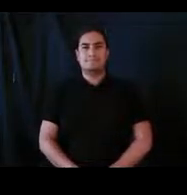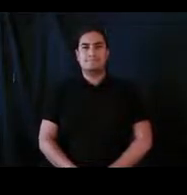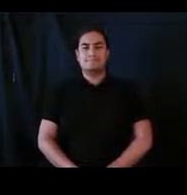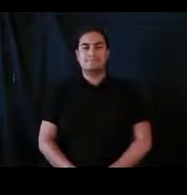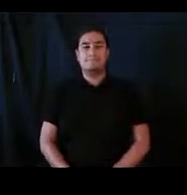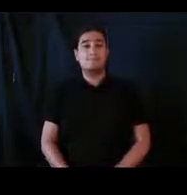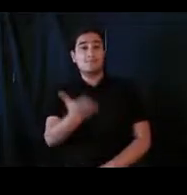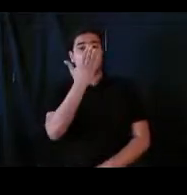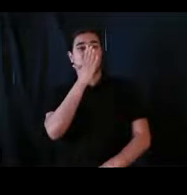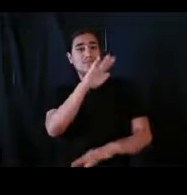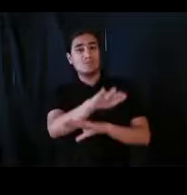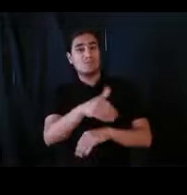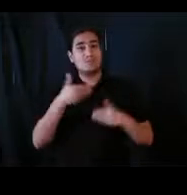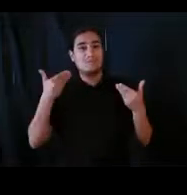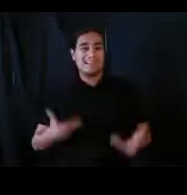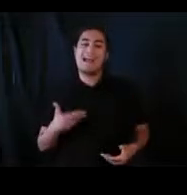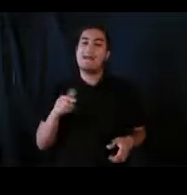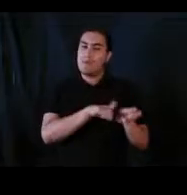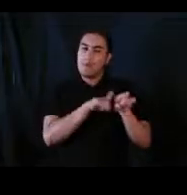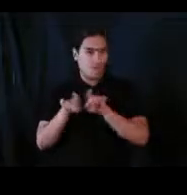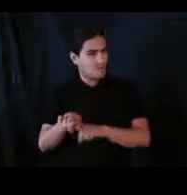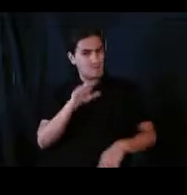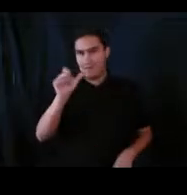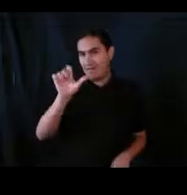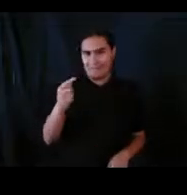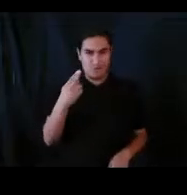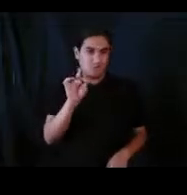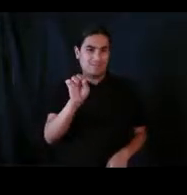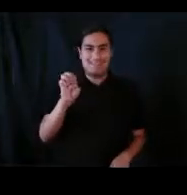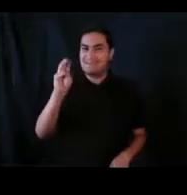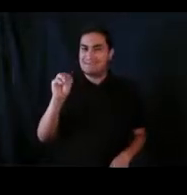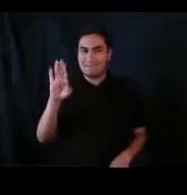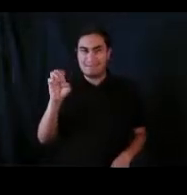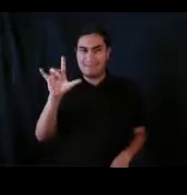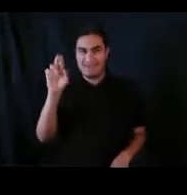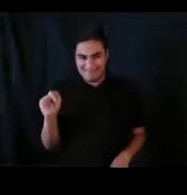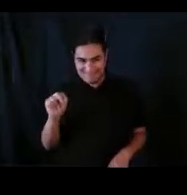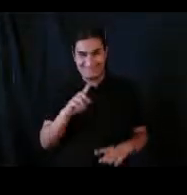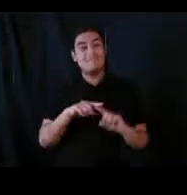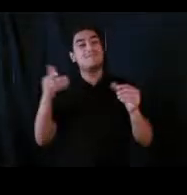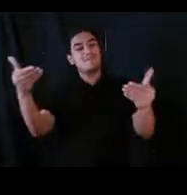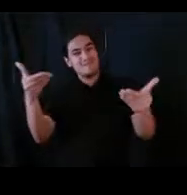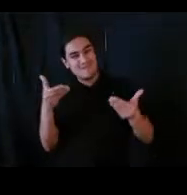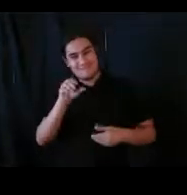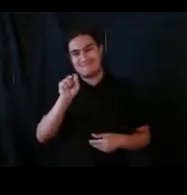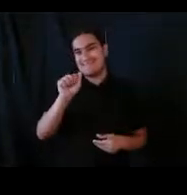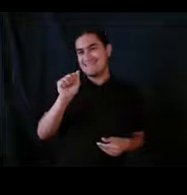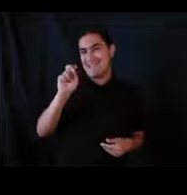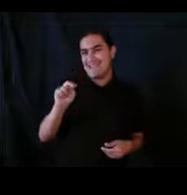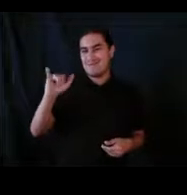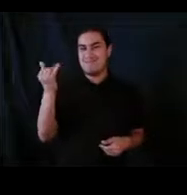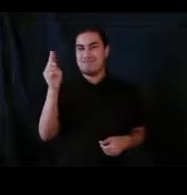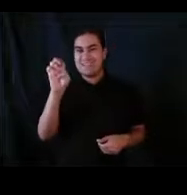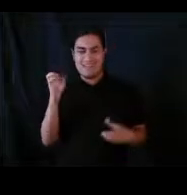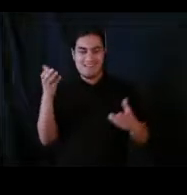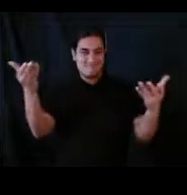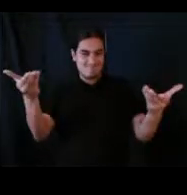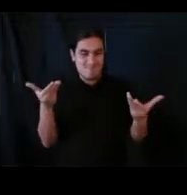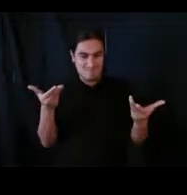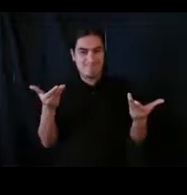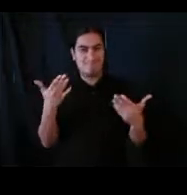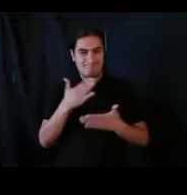good afternoon i'm not therese mcmillan either but welcome to san jose it's great to have you all here uh